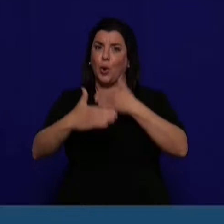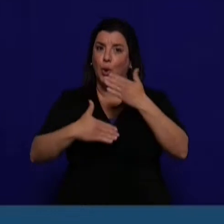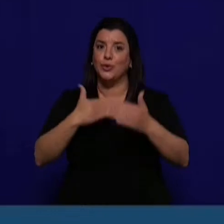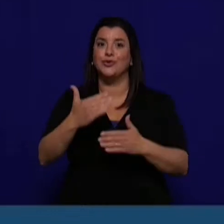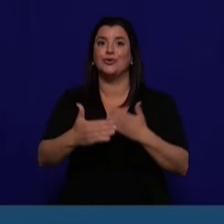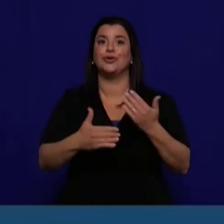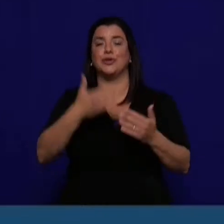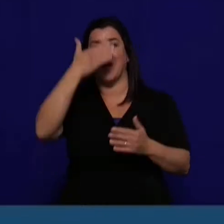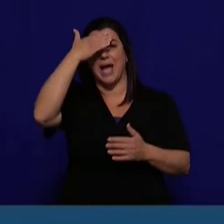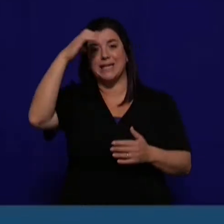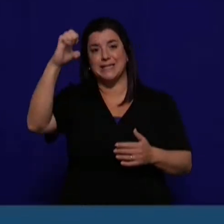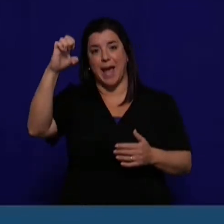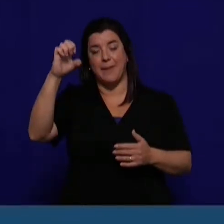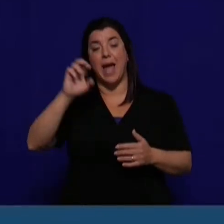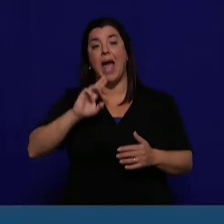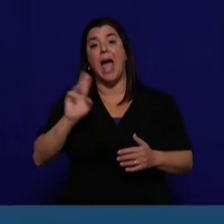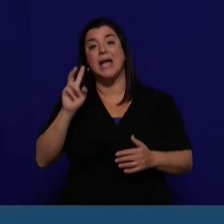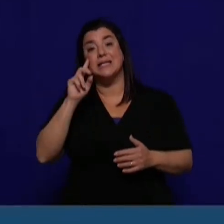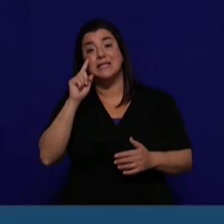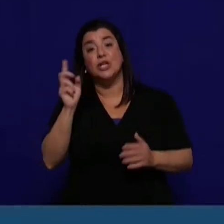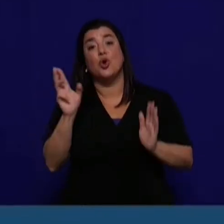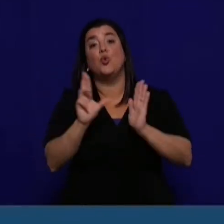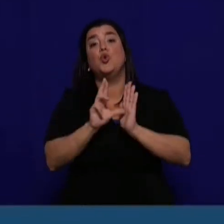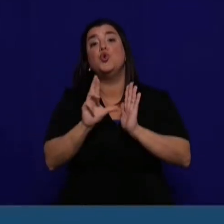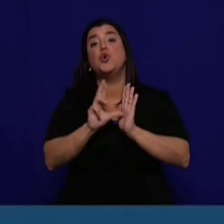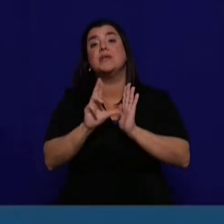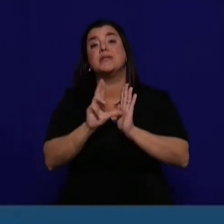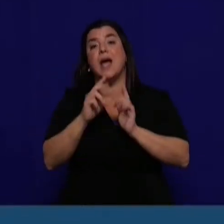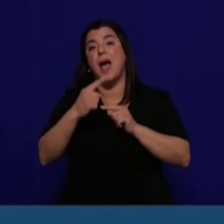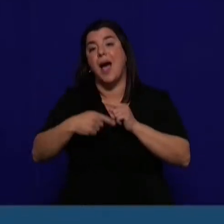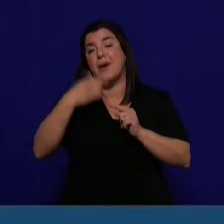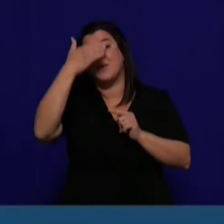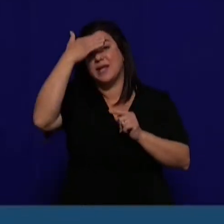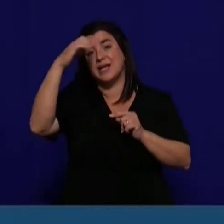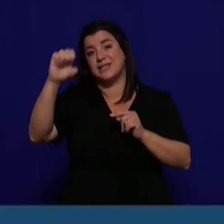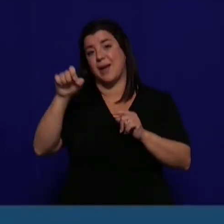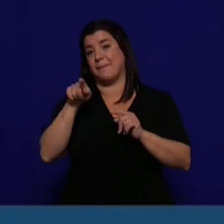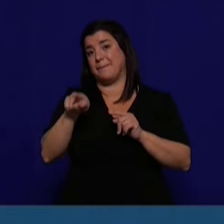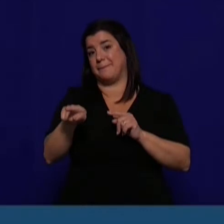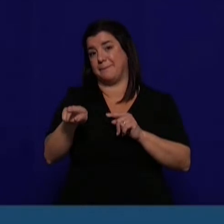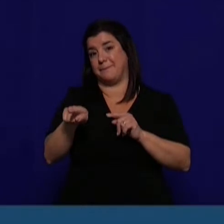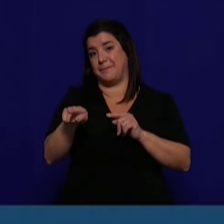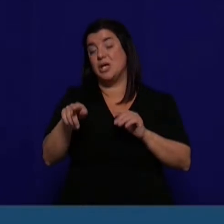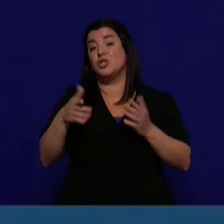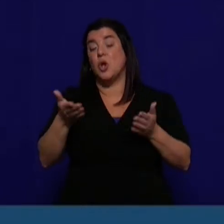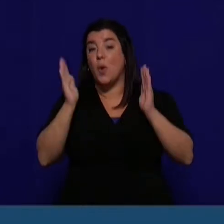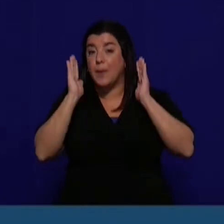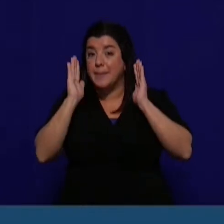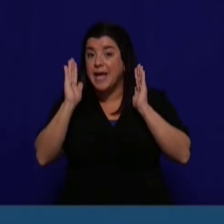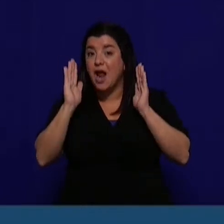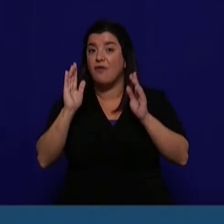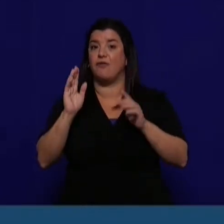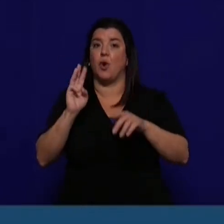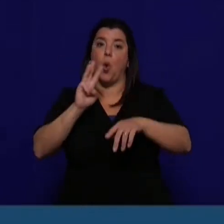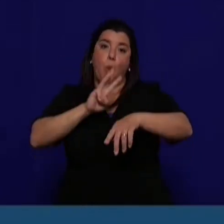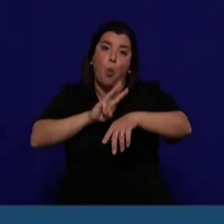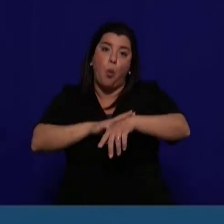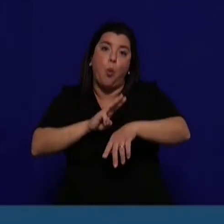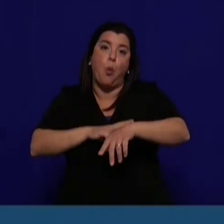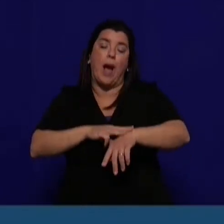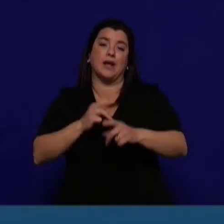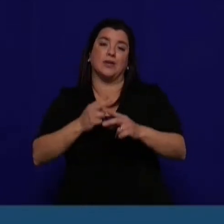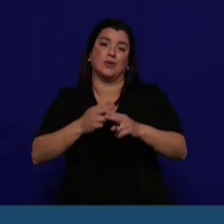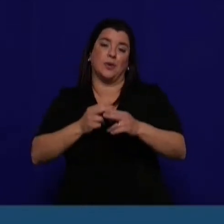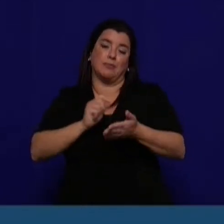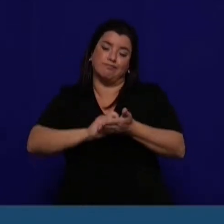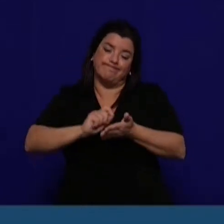in place so that the mitigation measures and the care for these students whilst during their exam physically in the